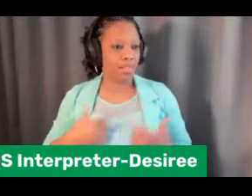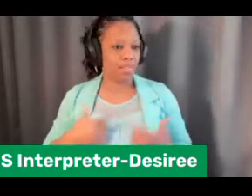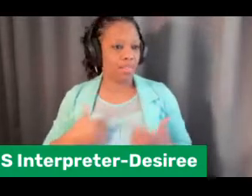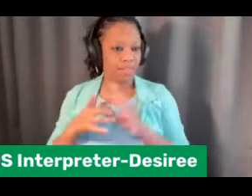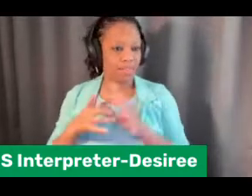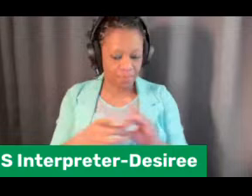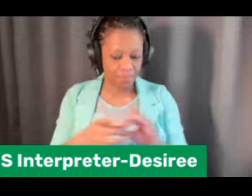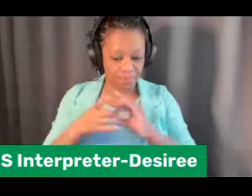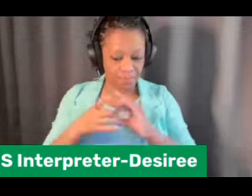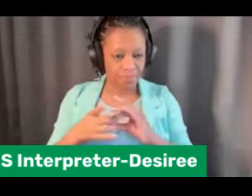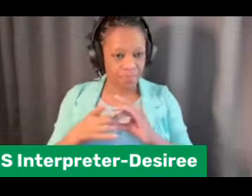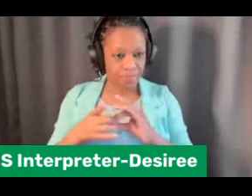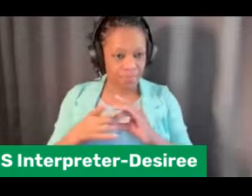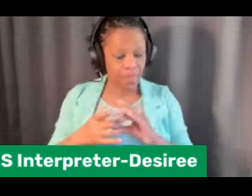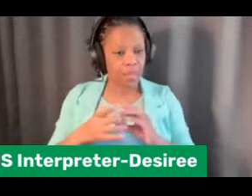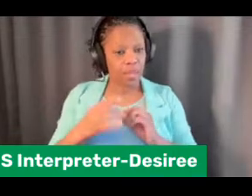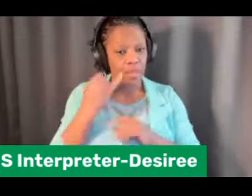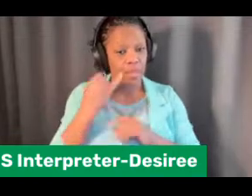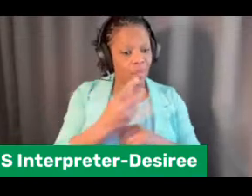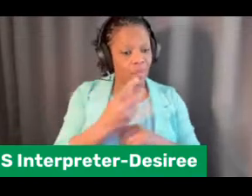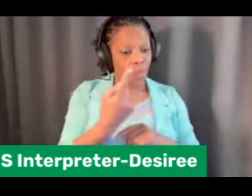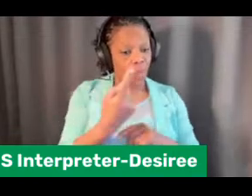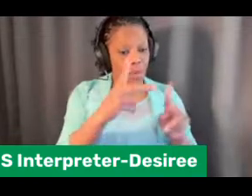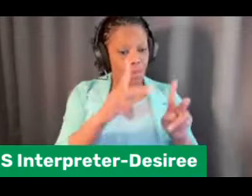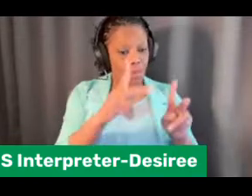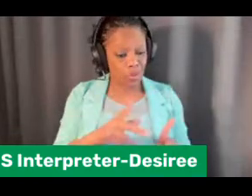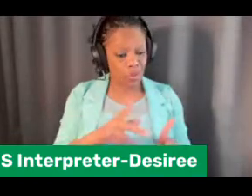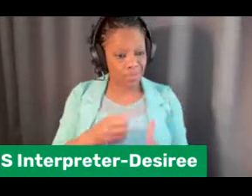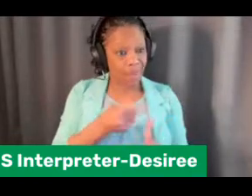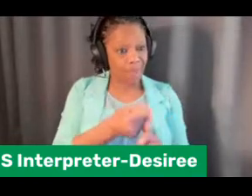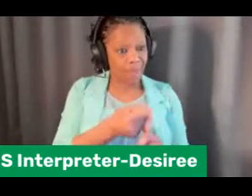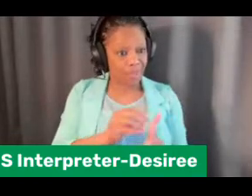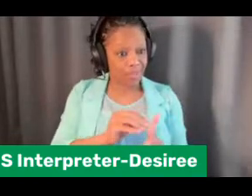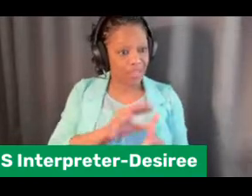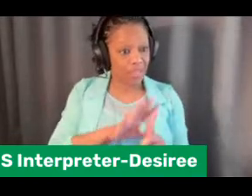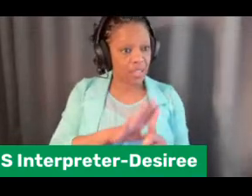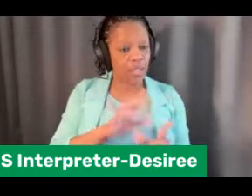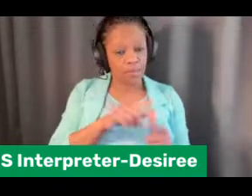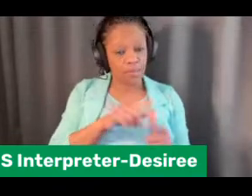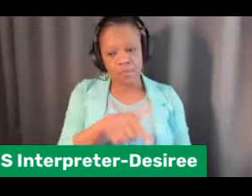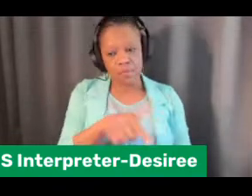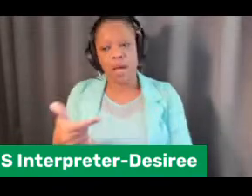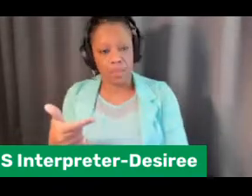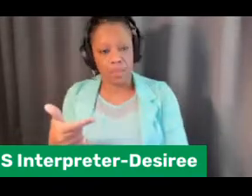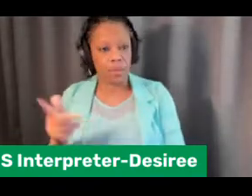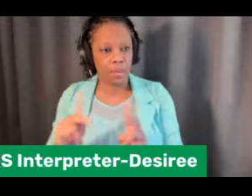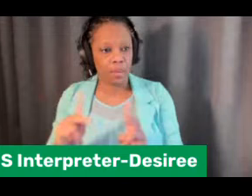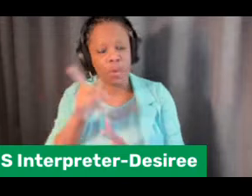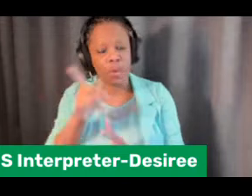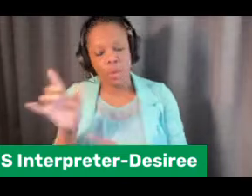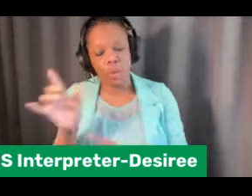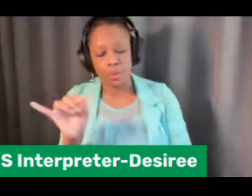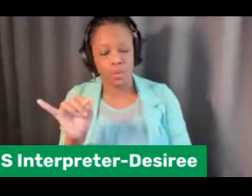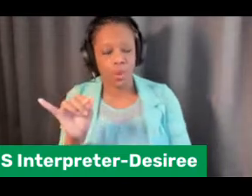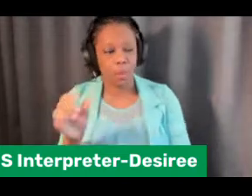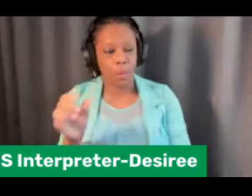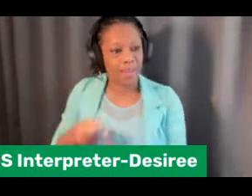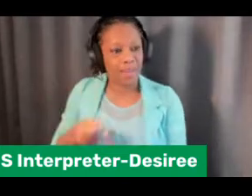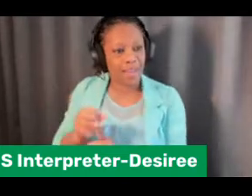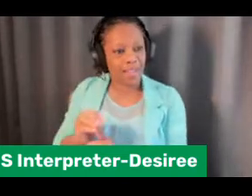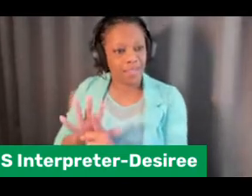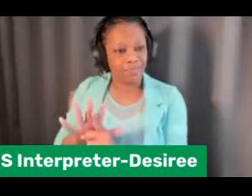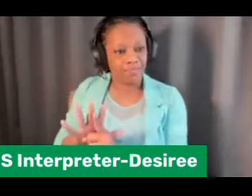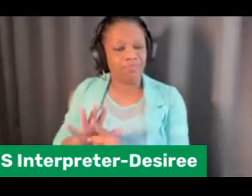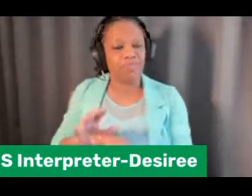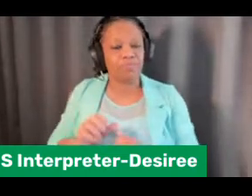indirectly. I can't be what I ought to be unless you are what you ought to be. I learned that, I think, back in middle school sometime. And so I